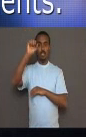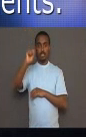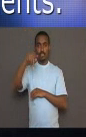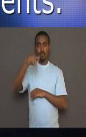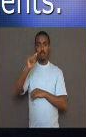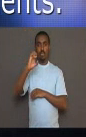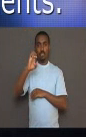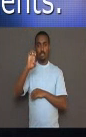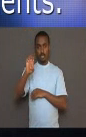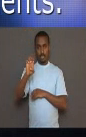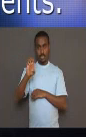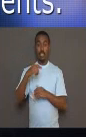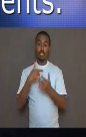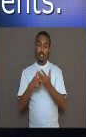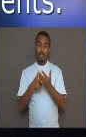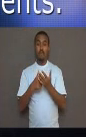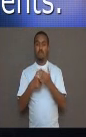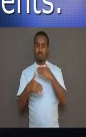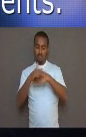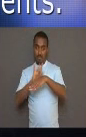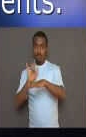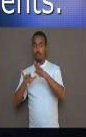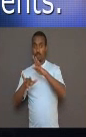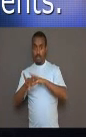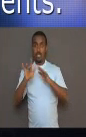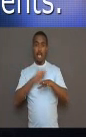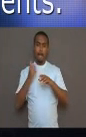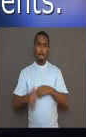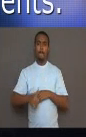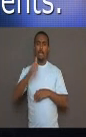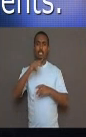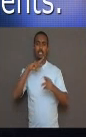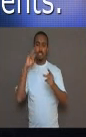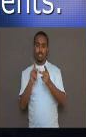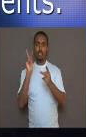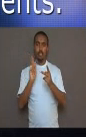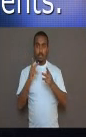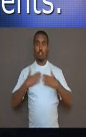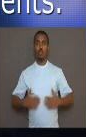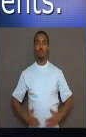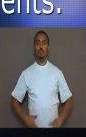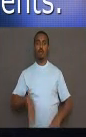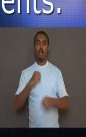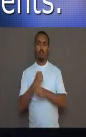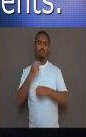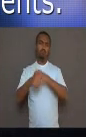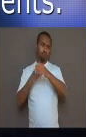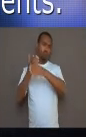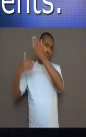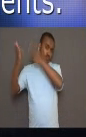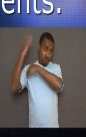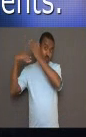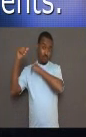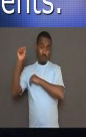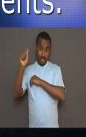It will probably highlight the major achievements that humans have made over the